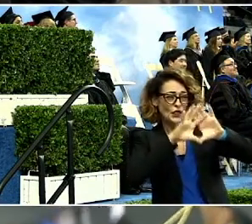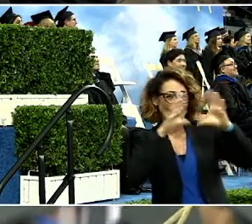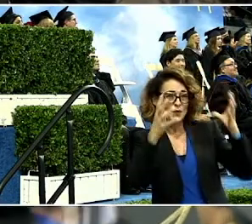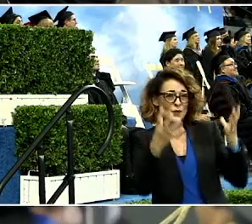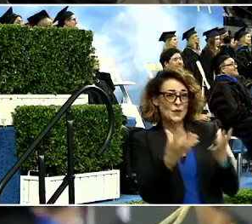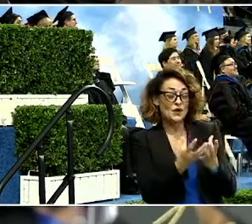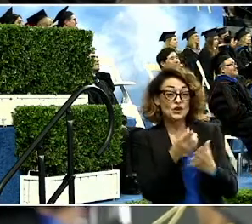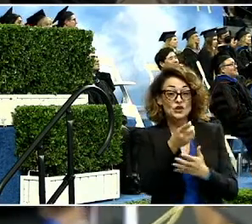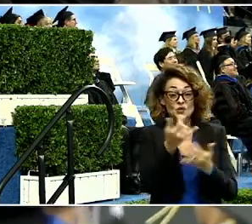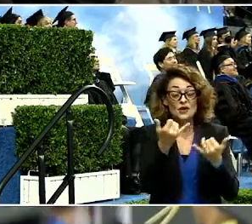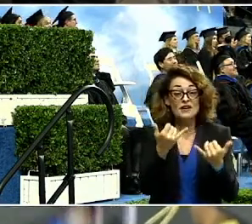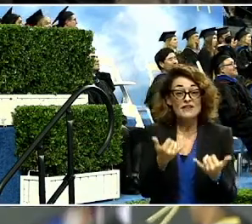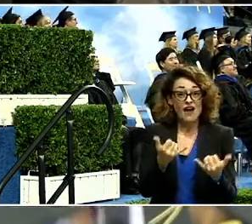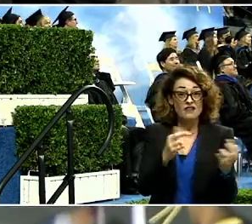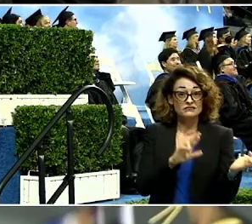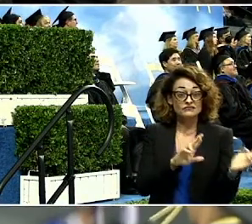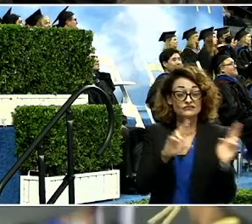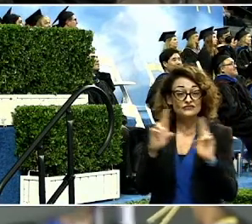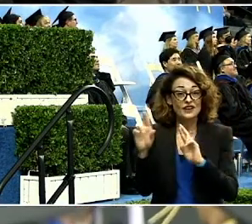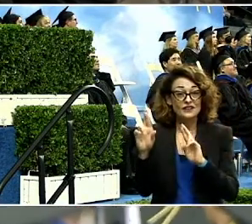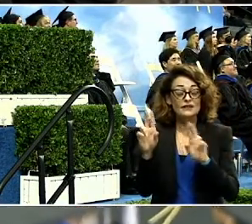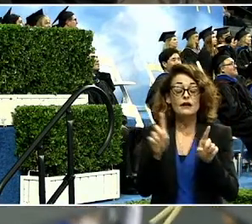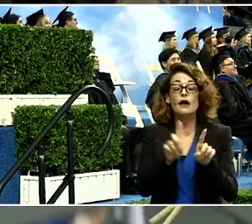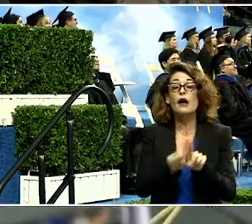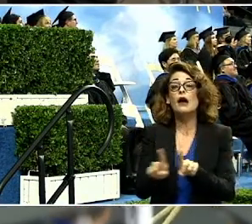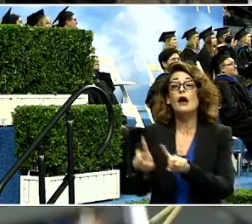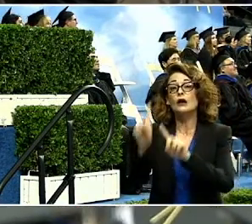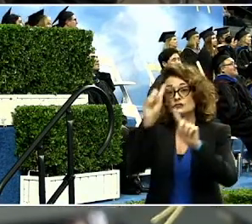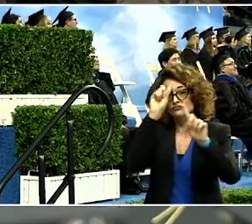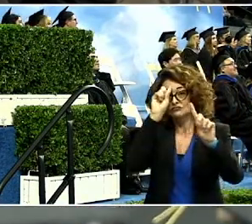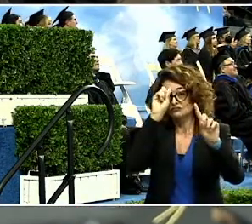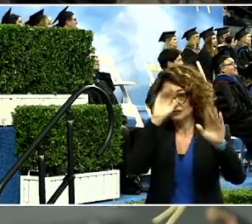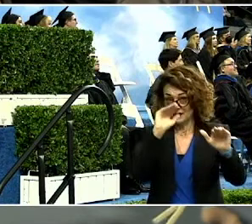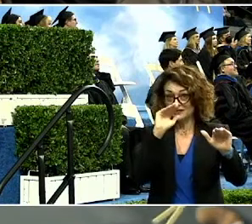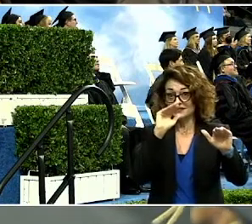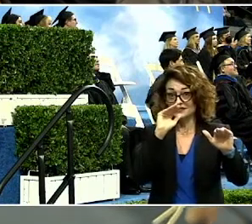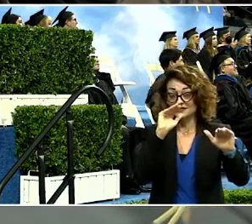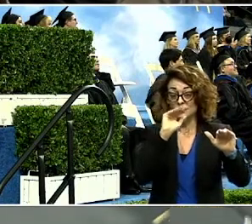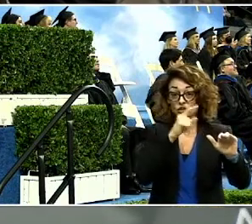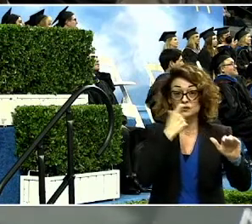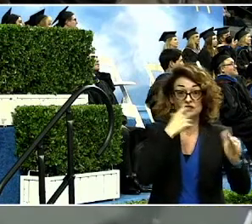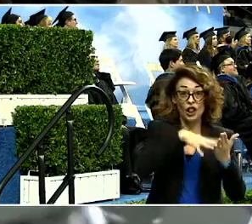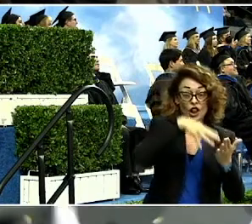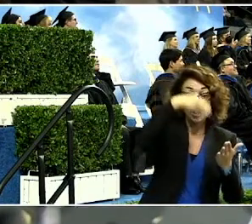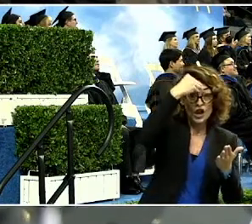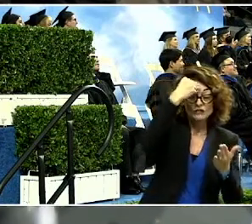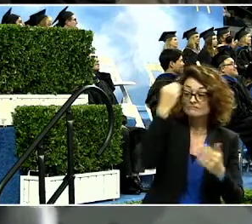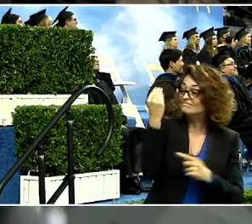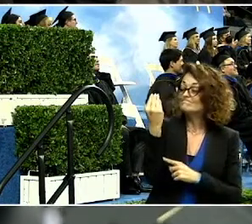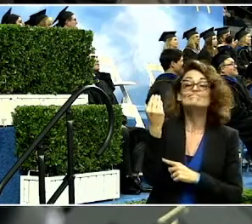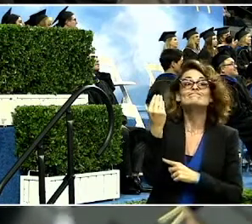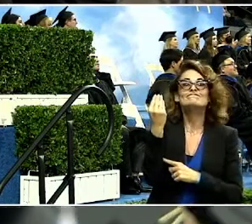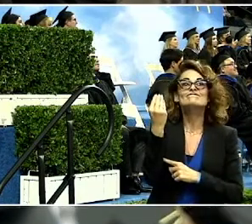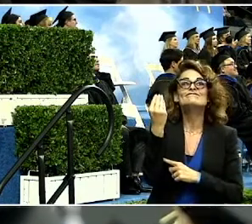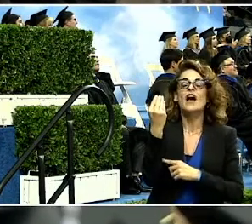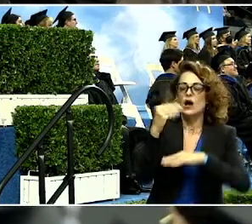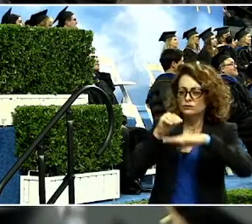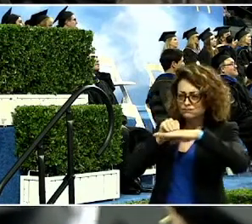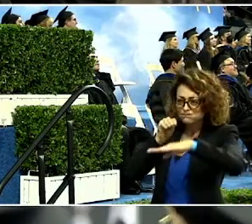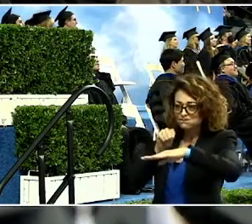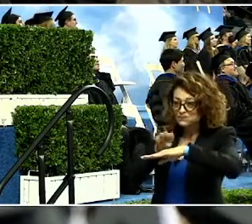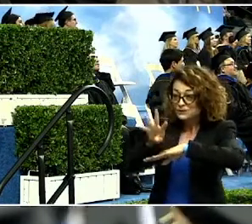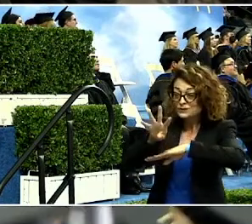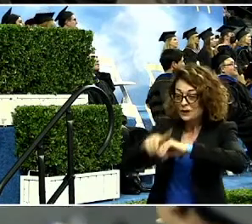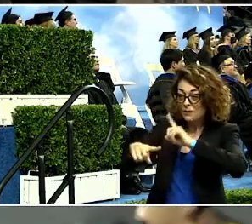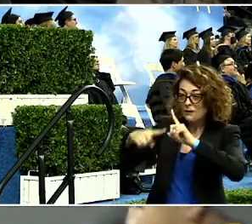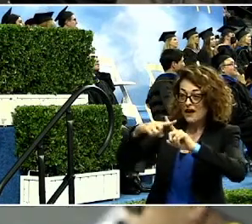are now positioned and expected to take what you have learned and to make your mark on the